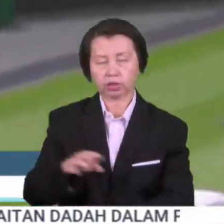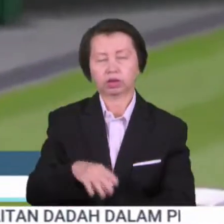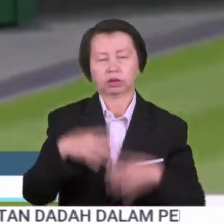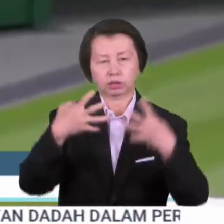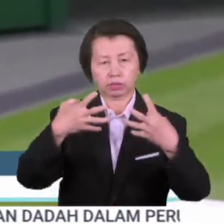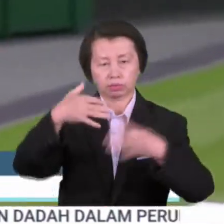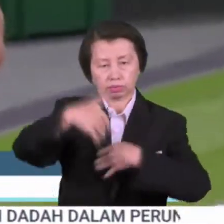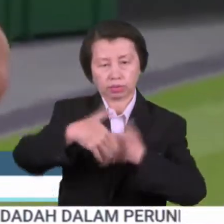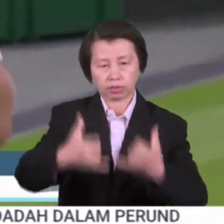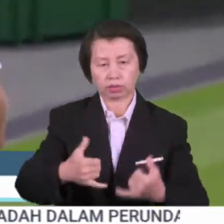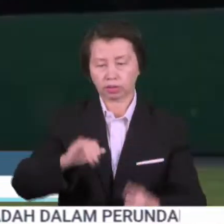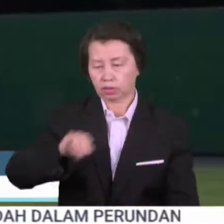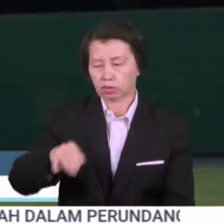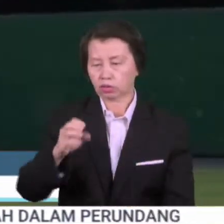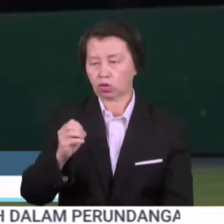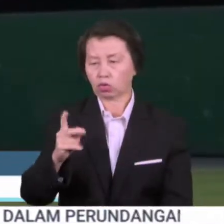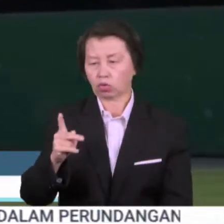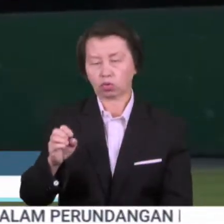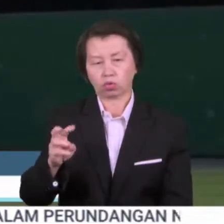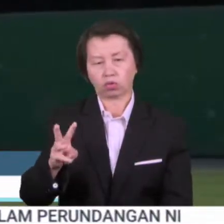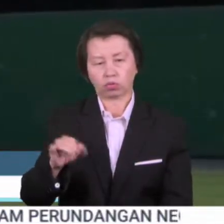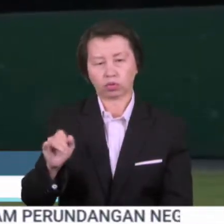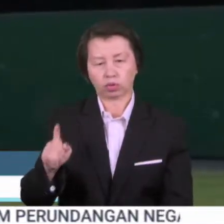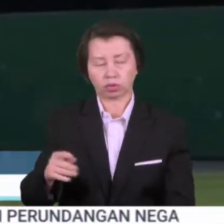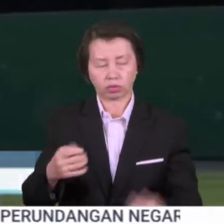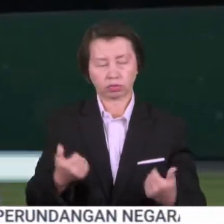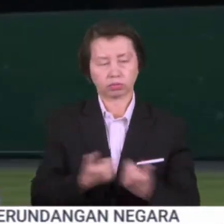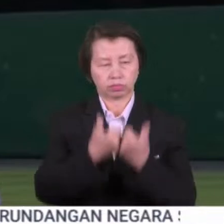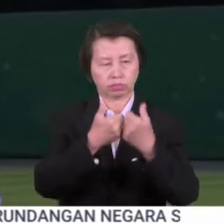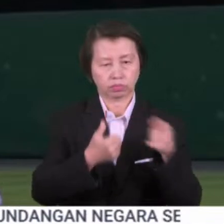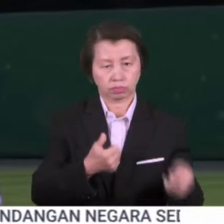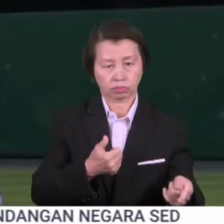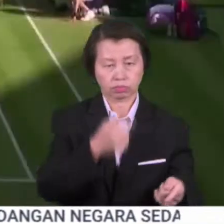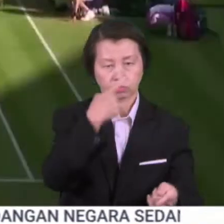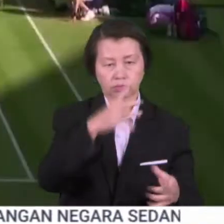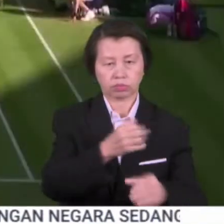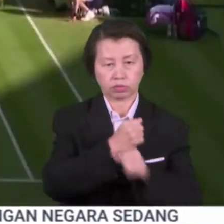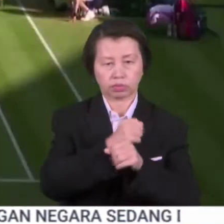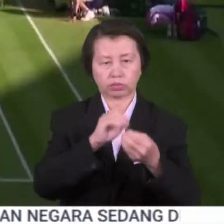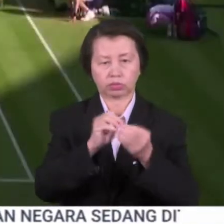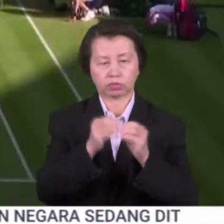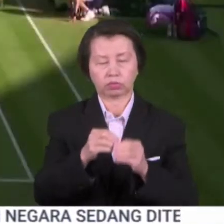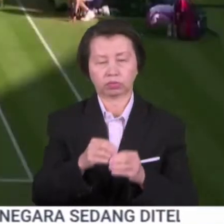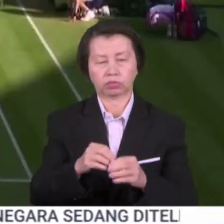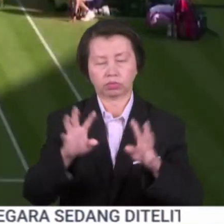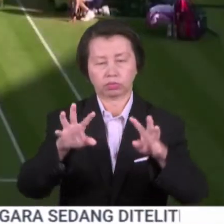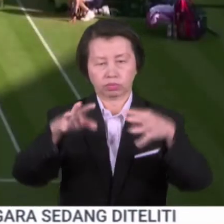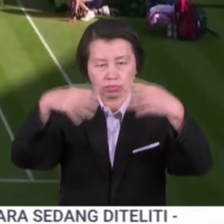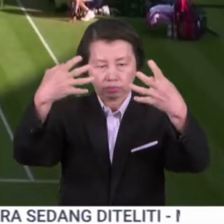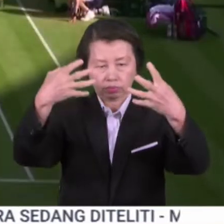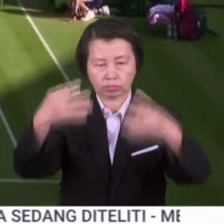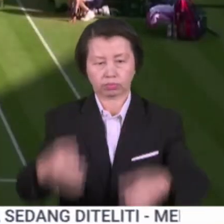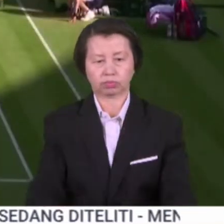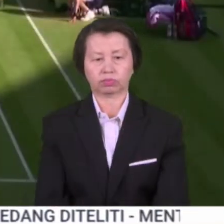suku akhir malam ini jokovic dijadual bertemu pemain Rusia Andre rubl untuk merebut tempat ke separ